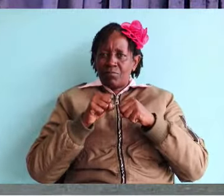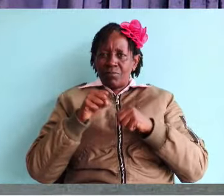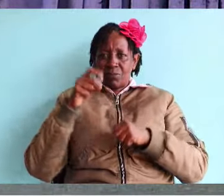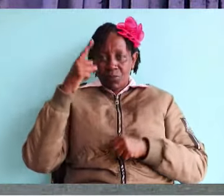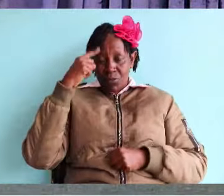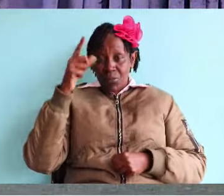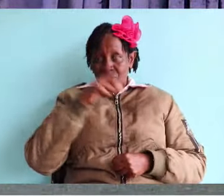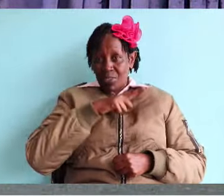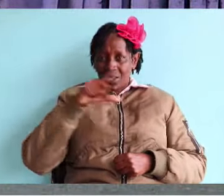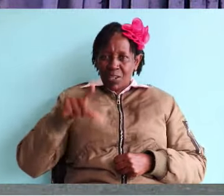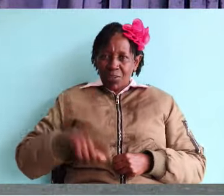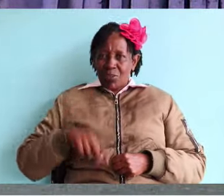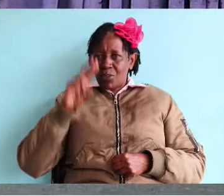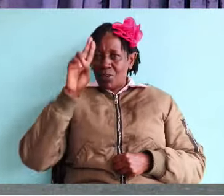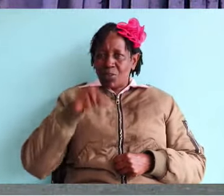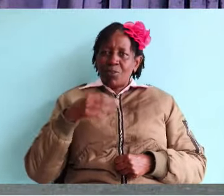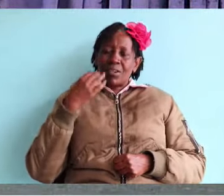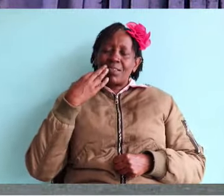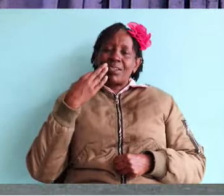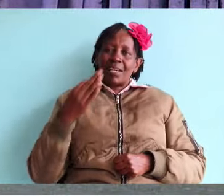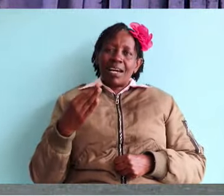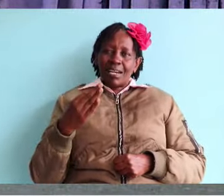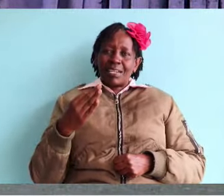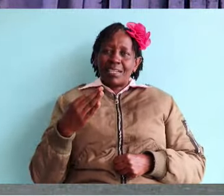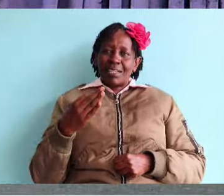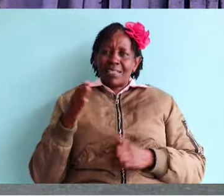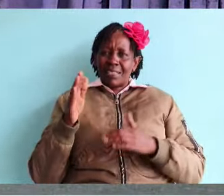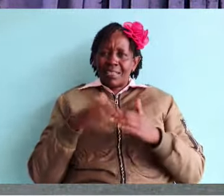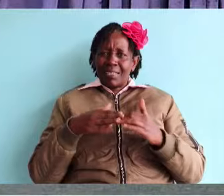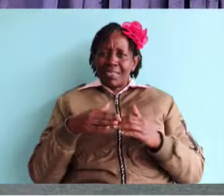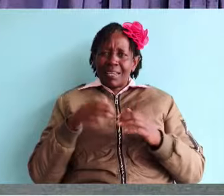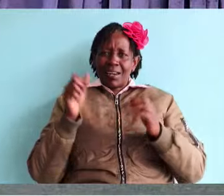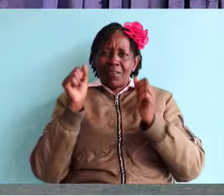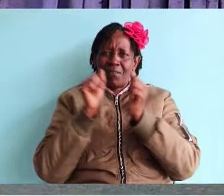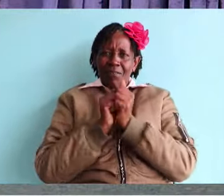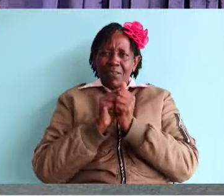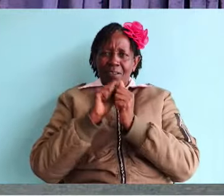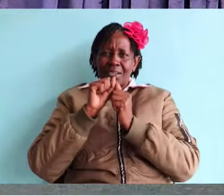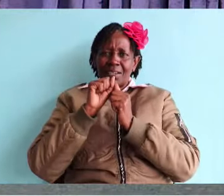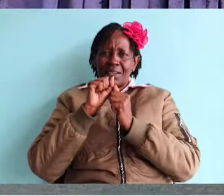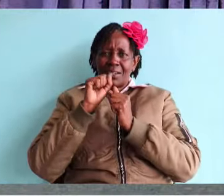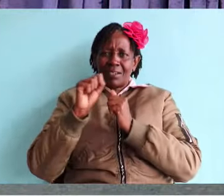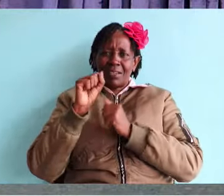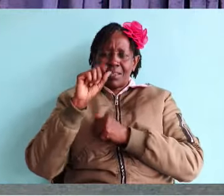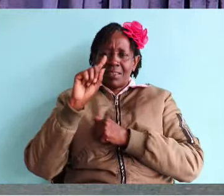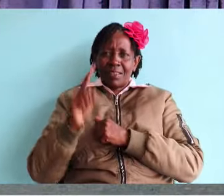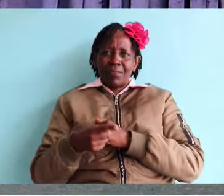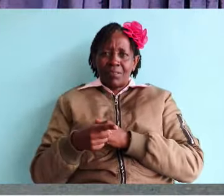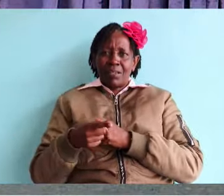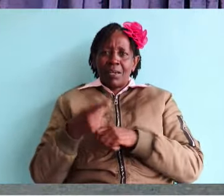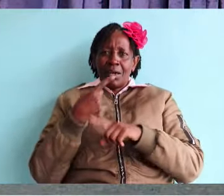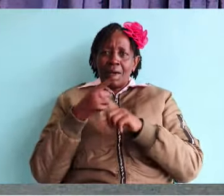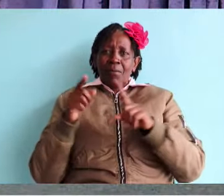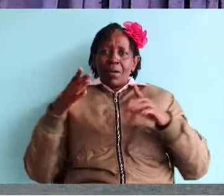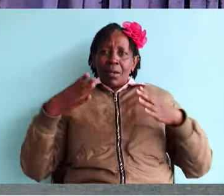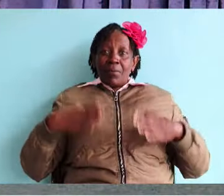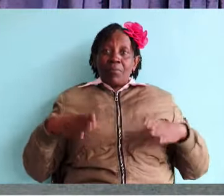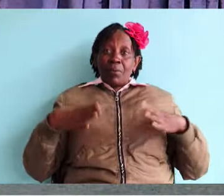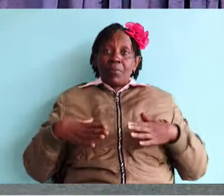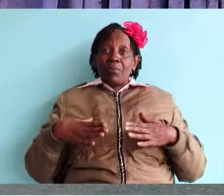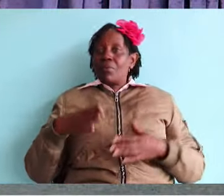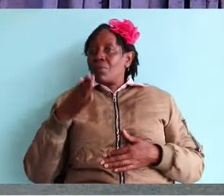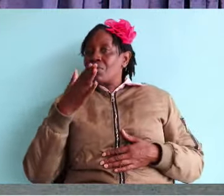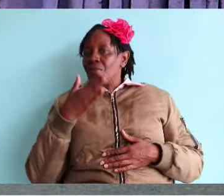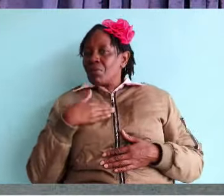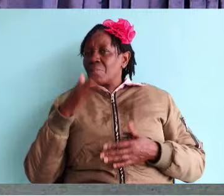the 300 people against 15,000 men. But the people of Succoth did not want to give